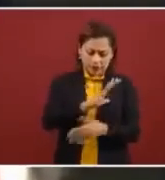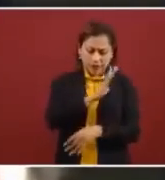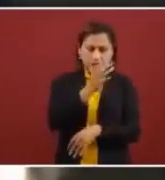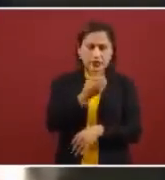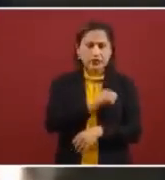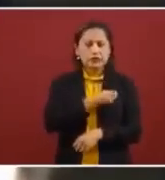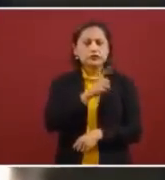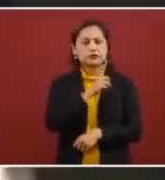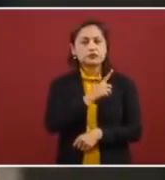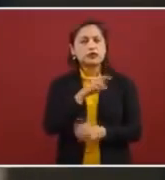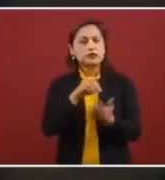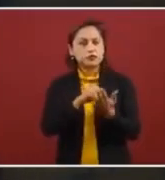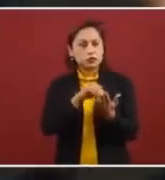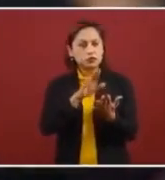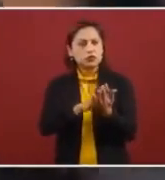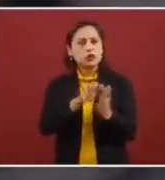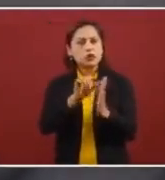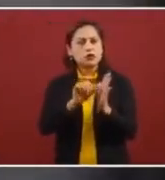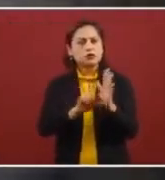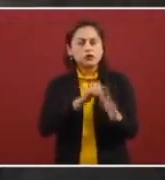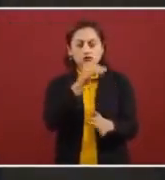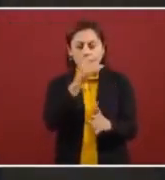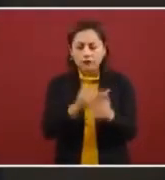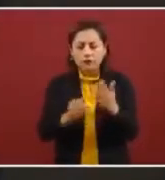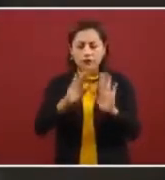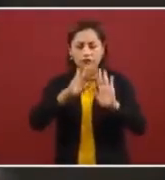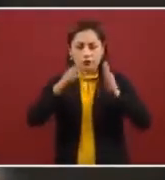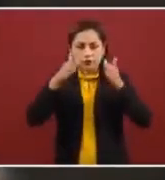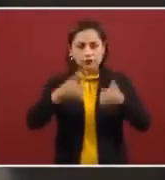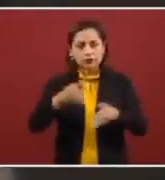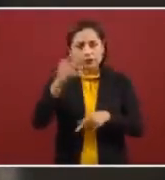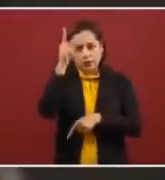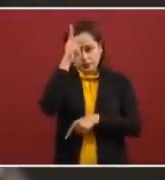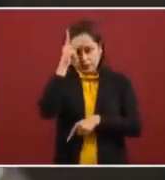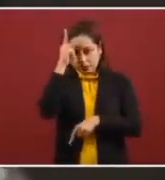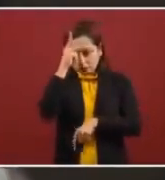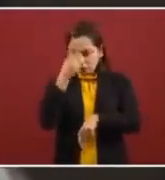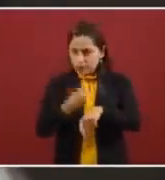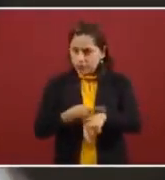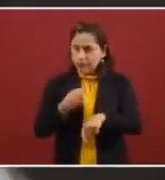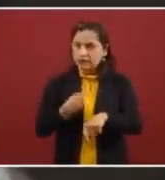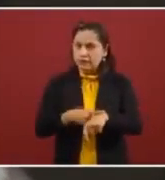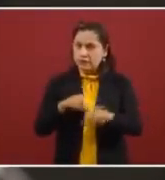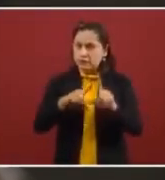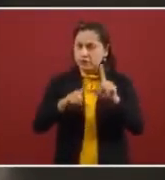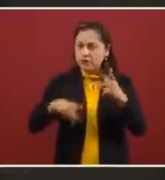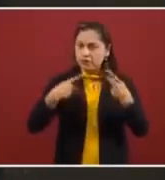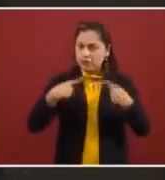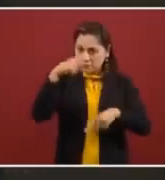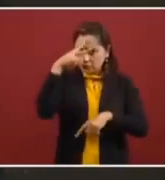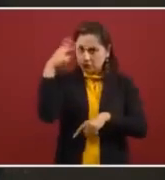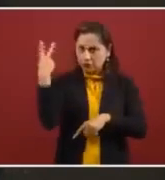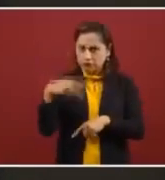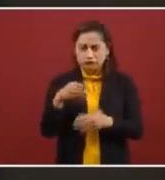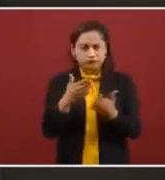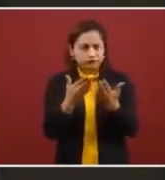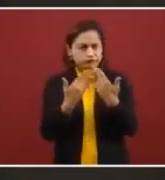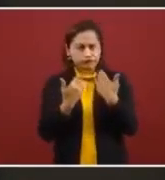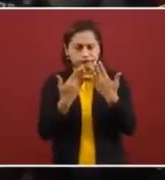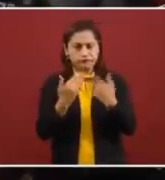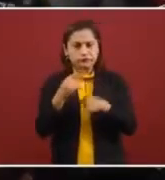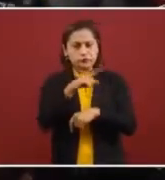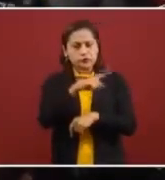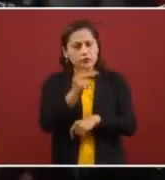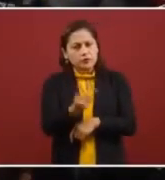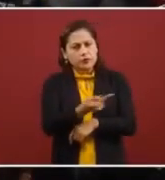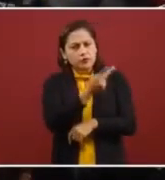atiende específicamente la salud emocional de los mexicanos. They want to make sure that there's something to do with mental